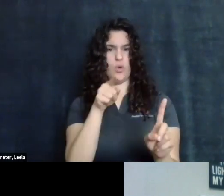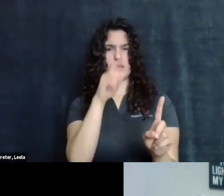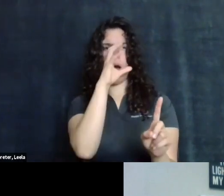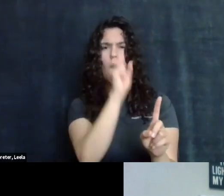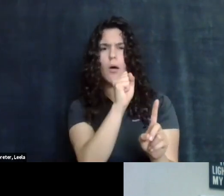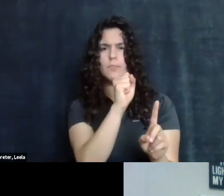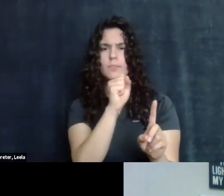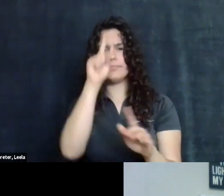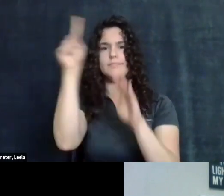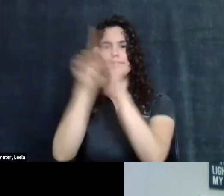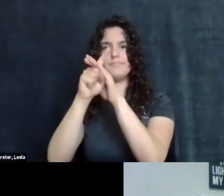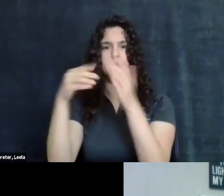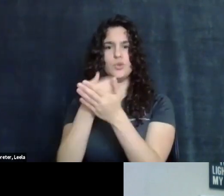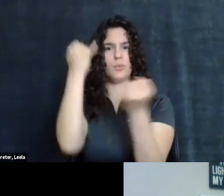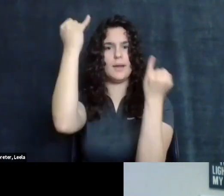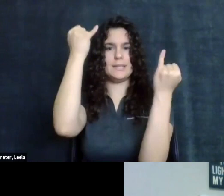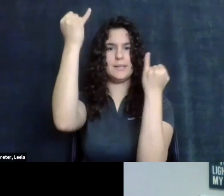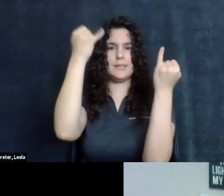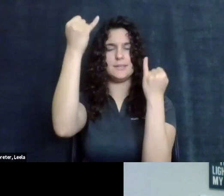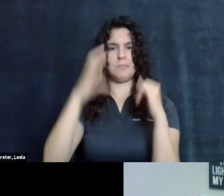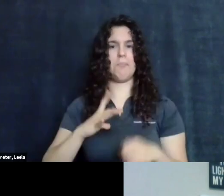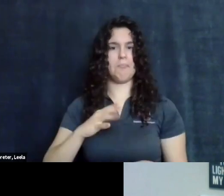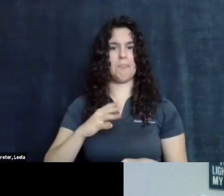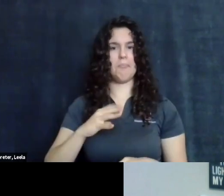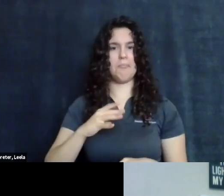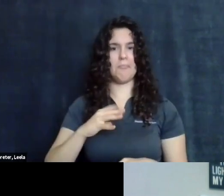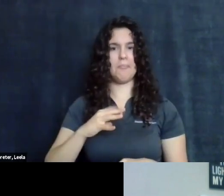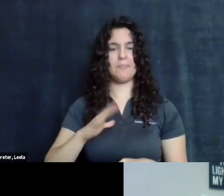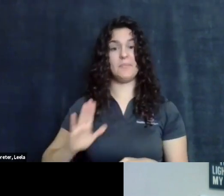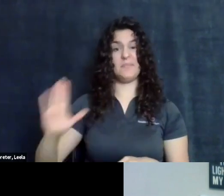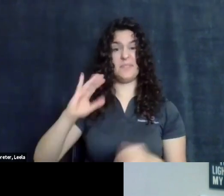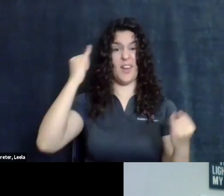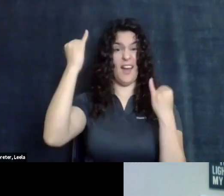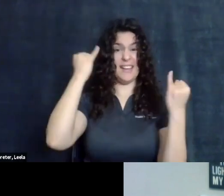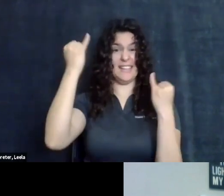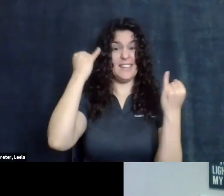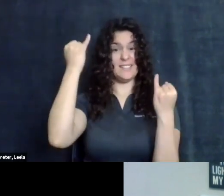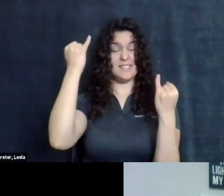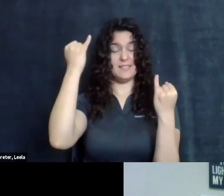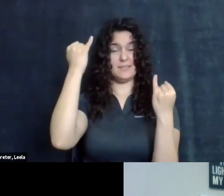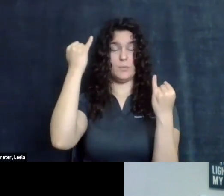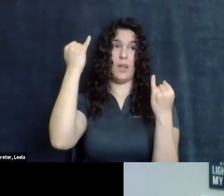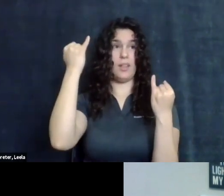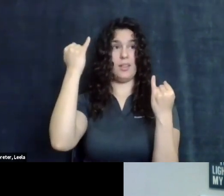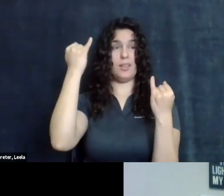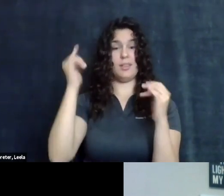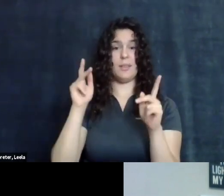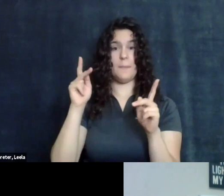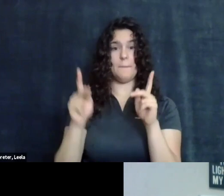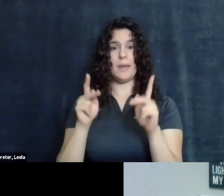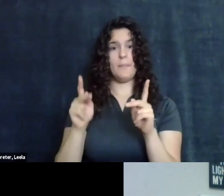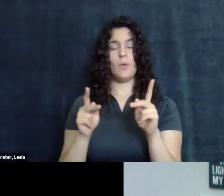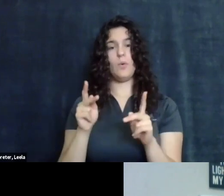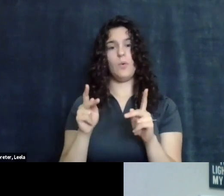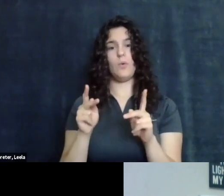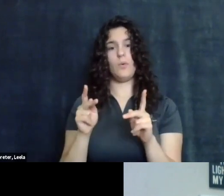own. So these ideas nowadays, people are not going to read a